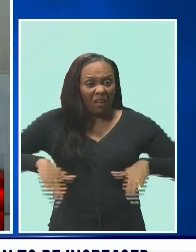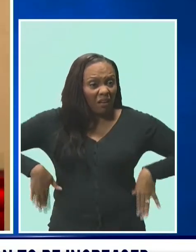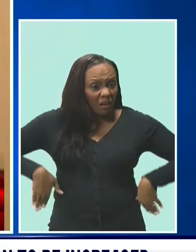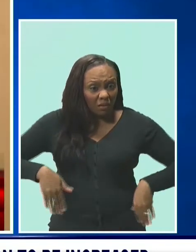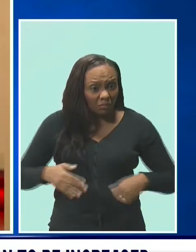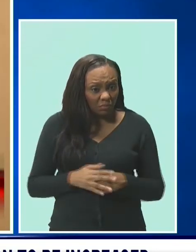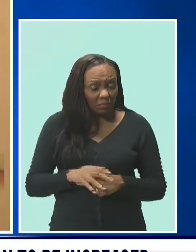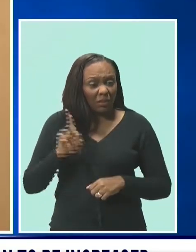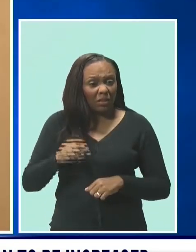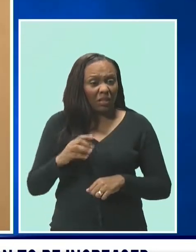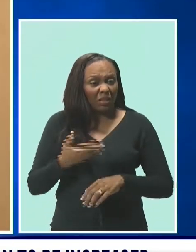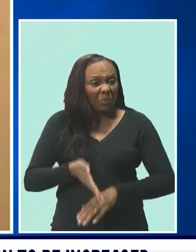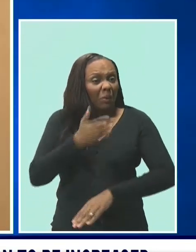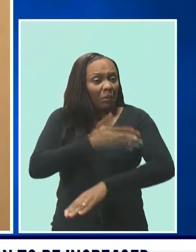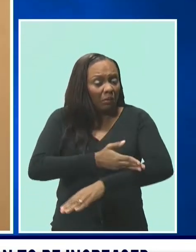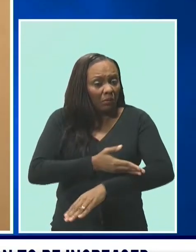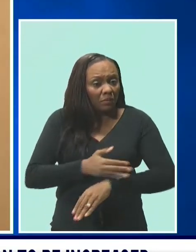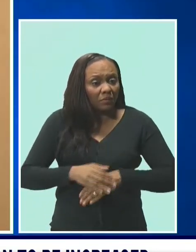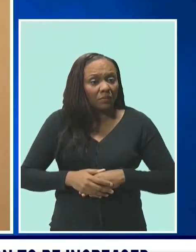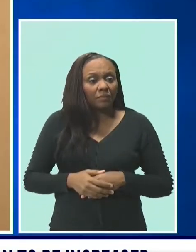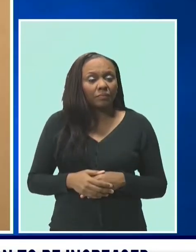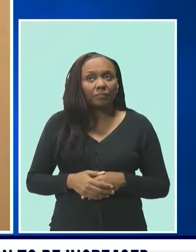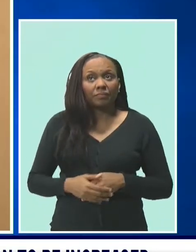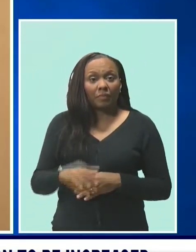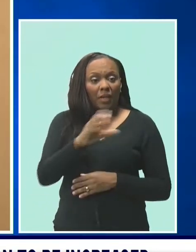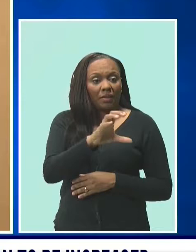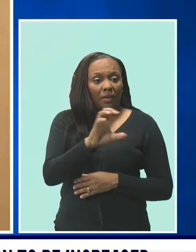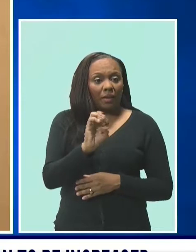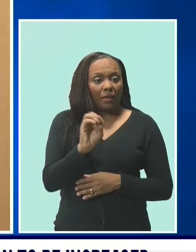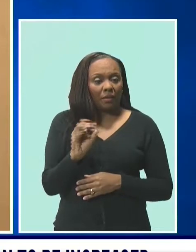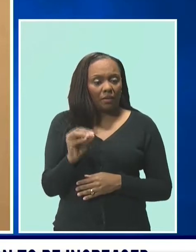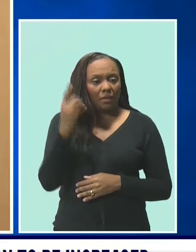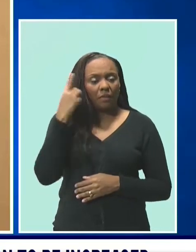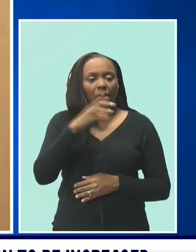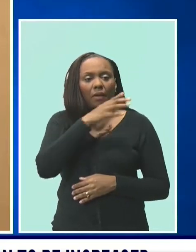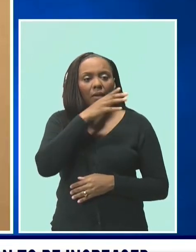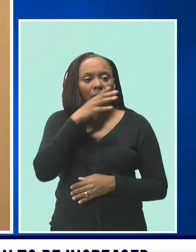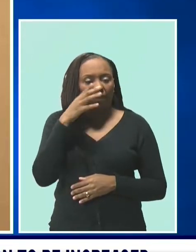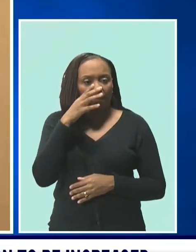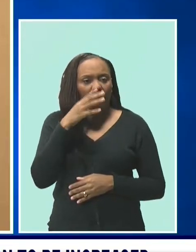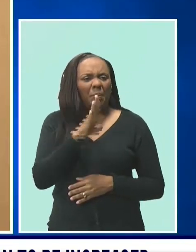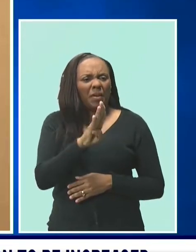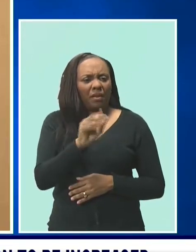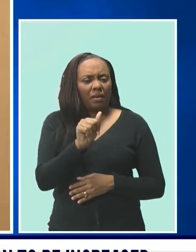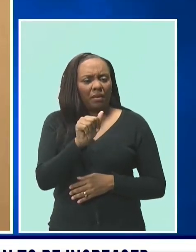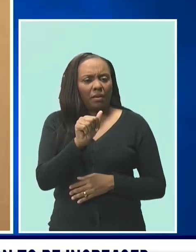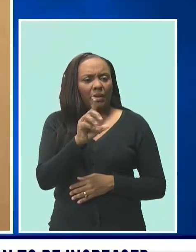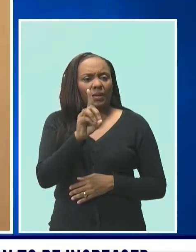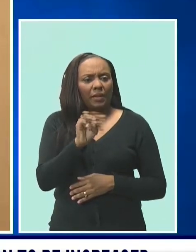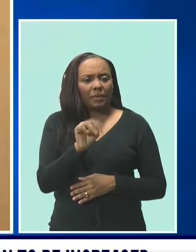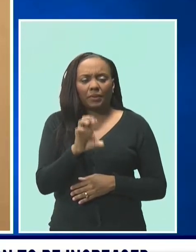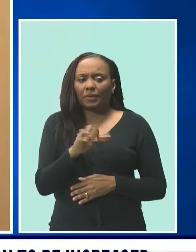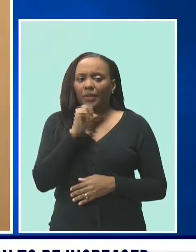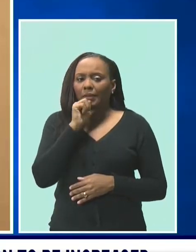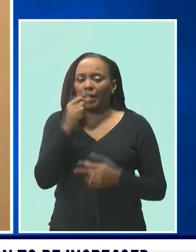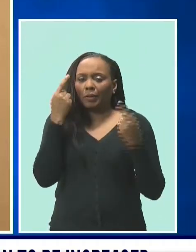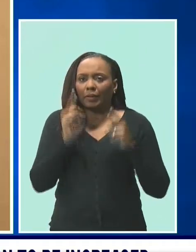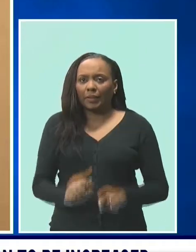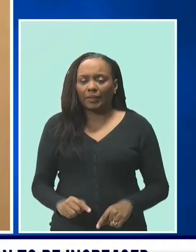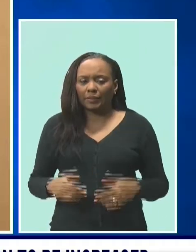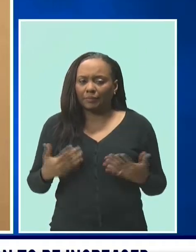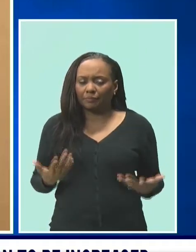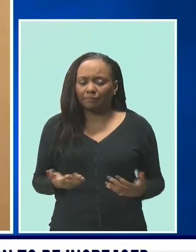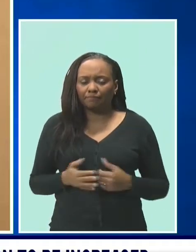well. However, Chief Executive Officer of the Barbados Agricultural Society, James Paul, does not agree. I